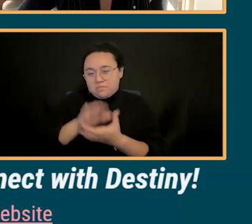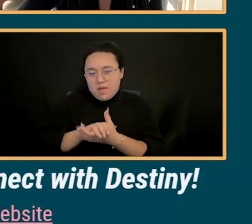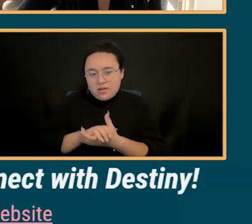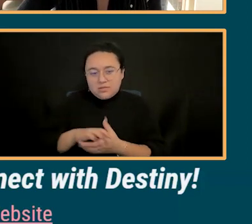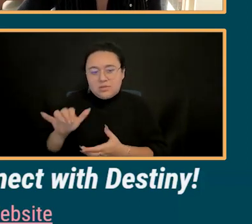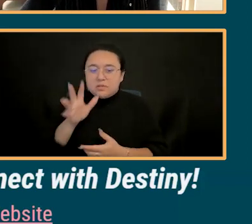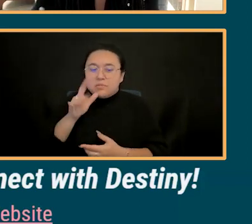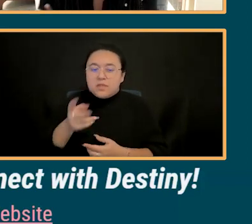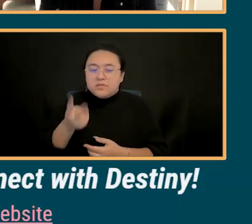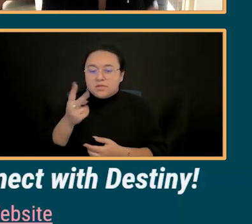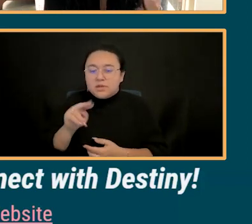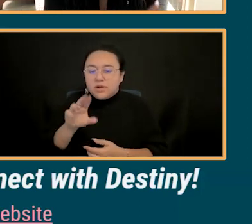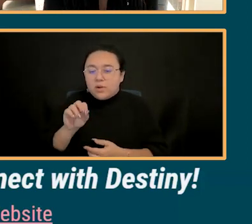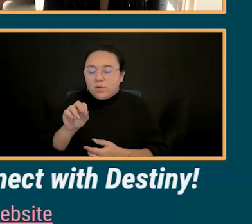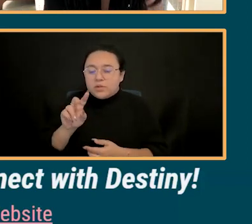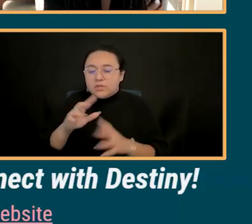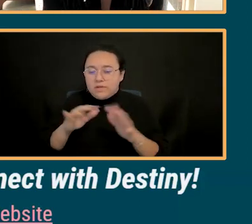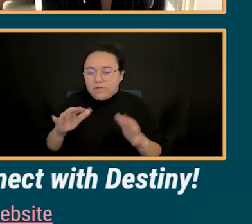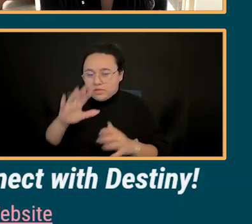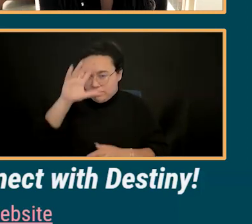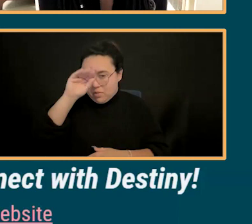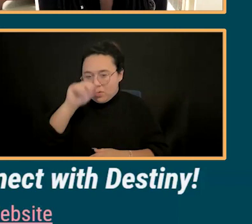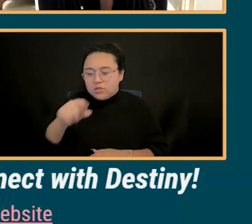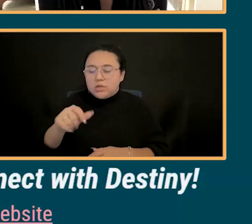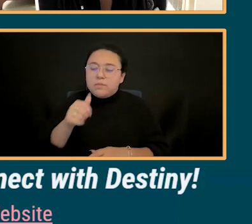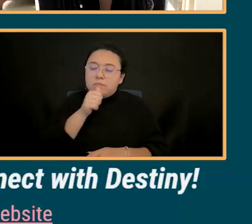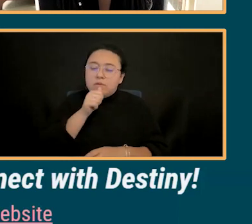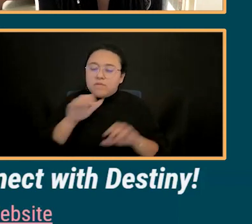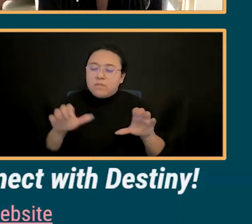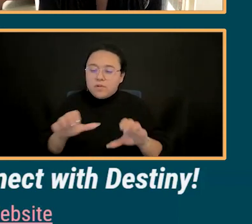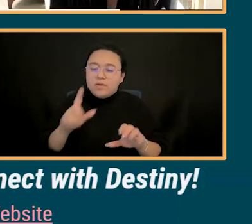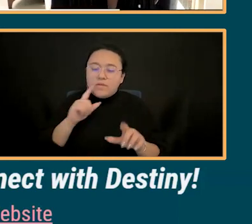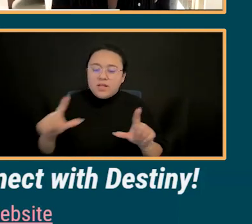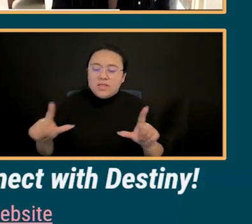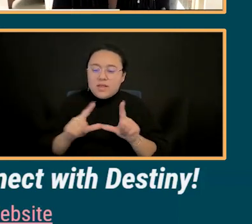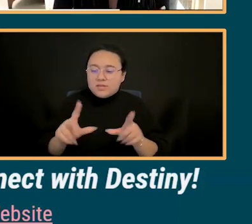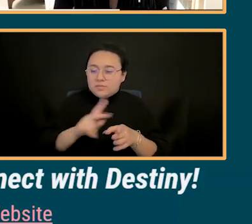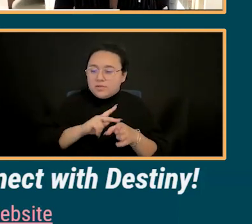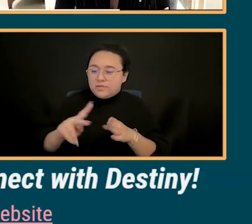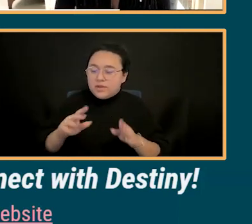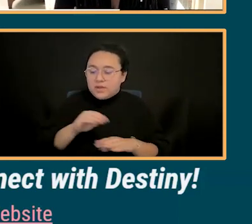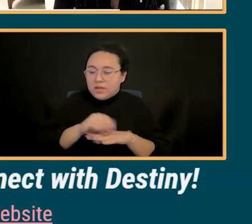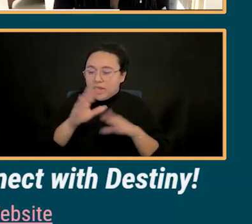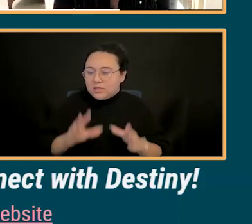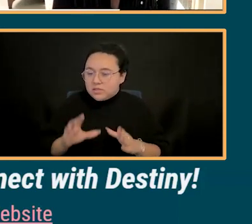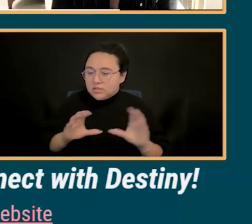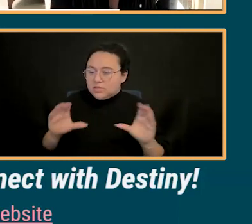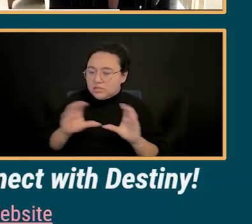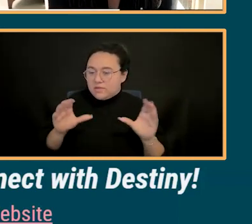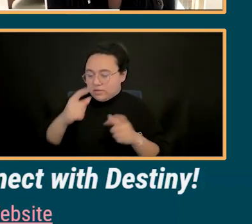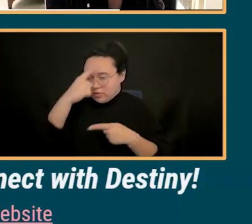neurodivergent boys. She runs a private practice as a licensed professional counselor and certified trauma-focused